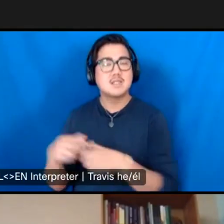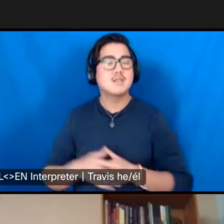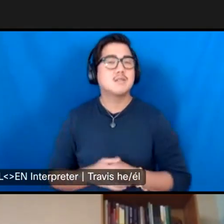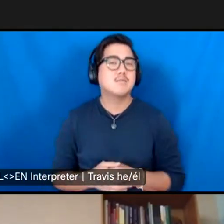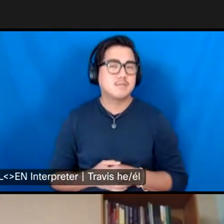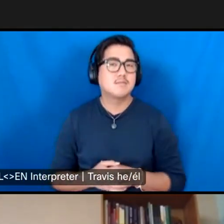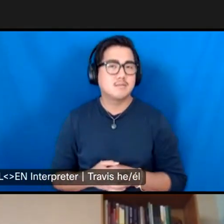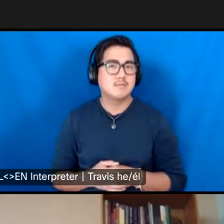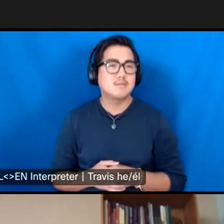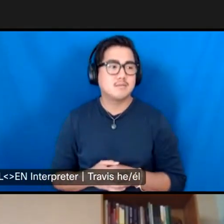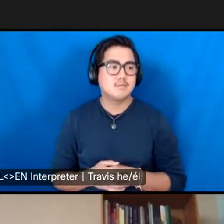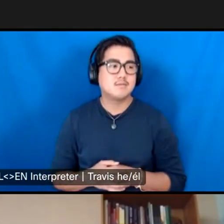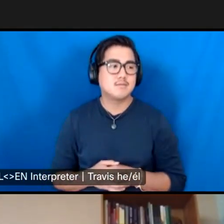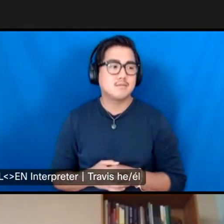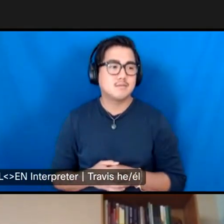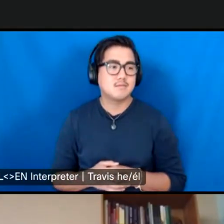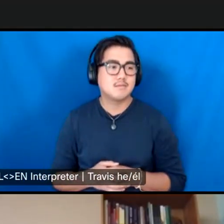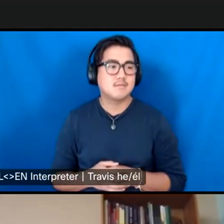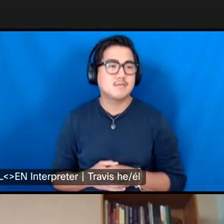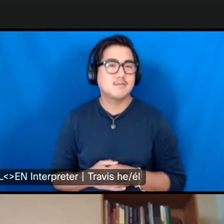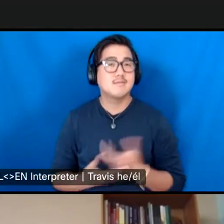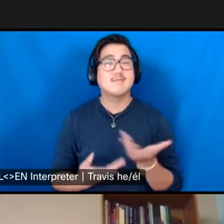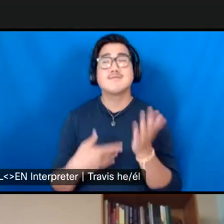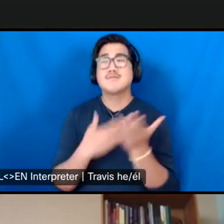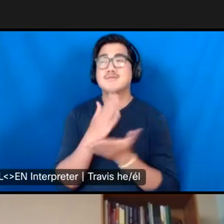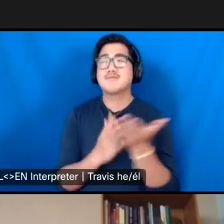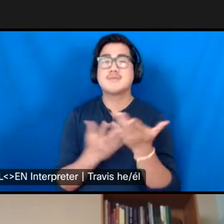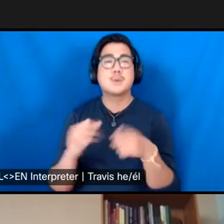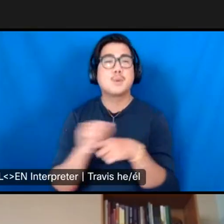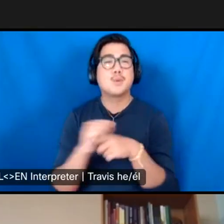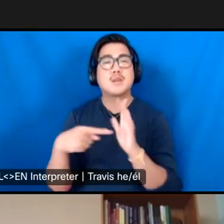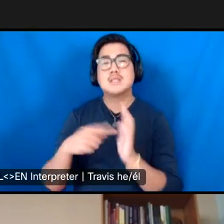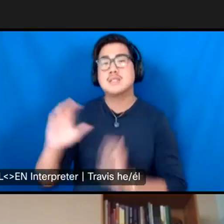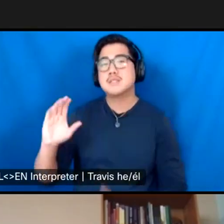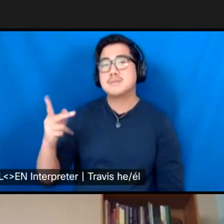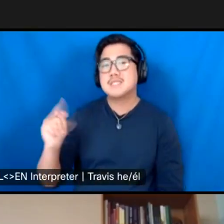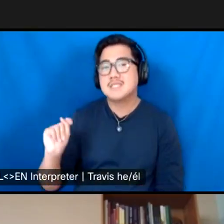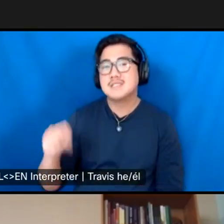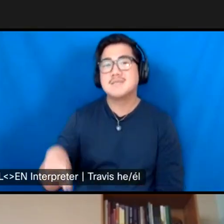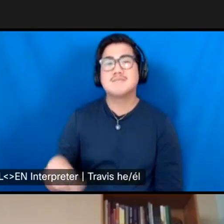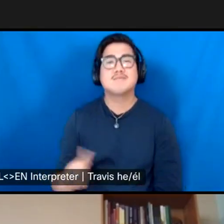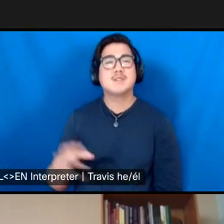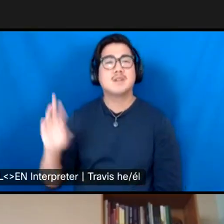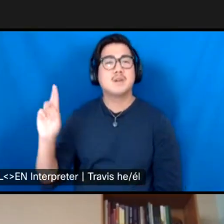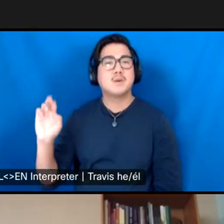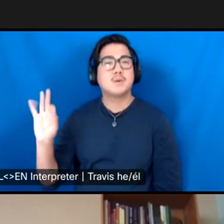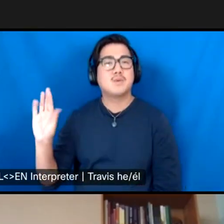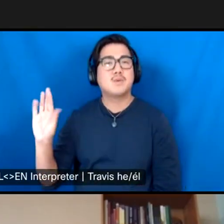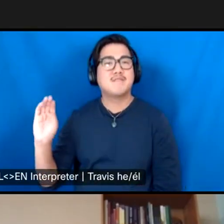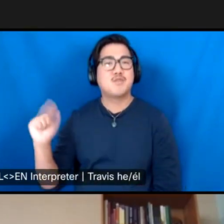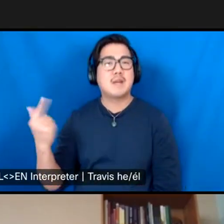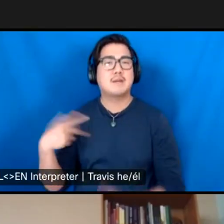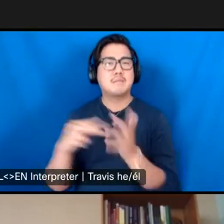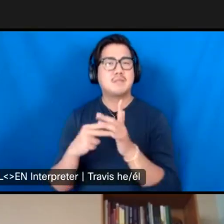really thinking about some of these practices like CBT, and when thinking about reframing our thought, what is